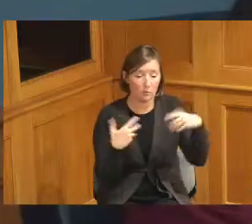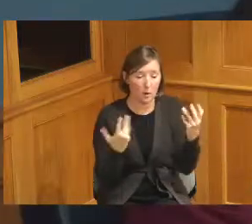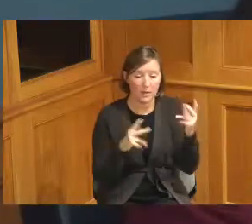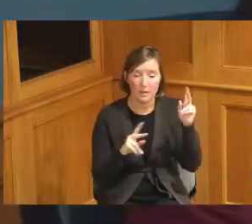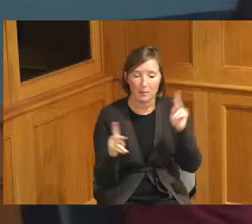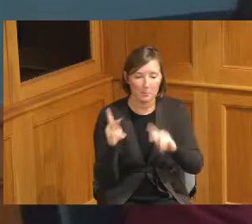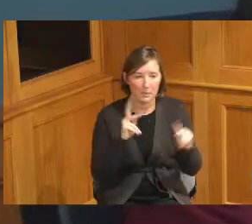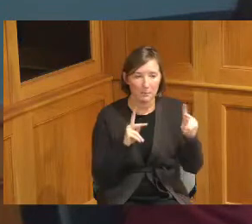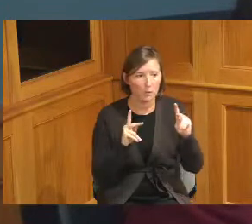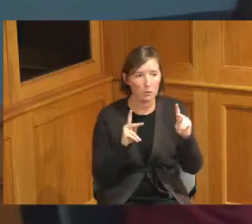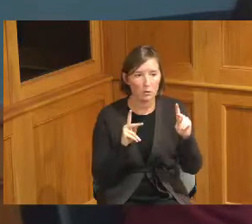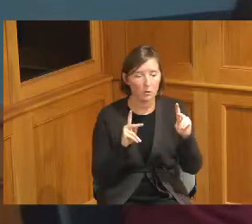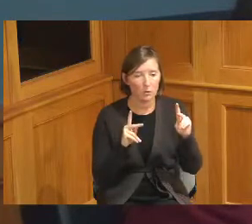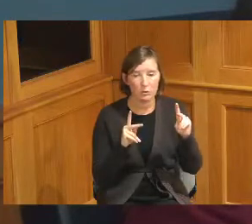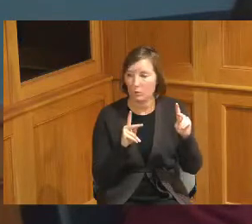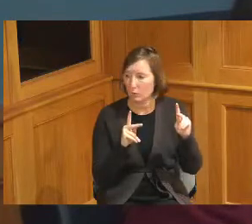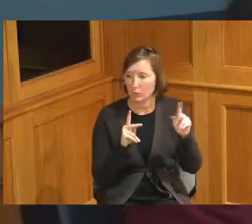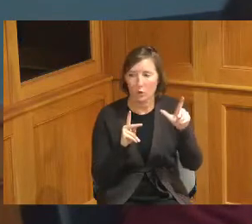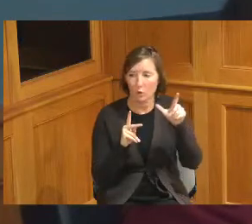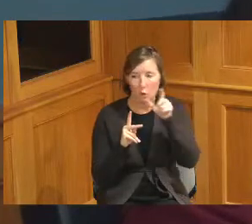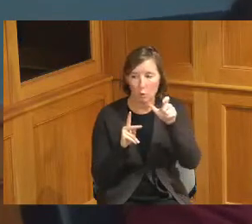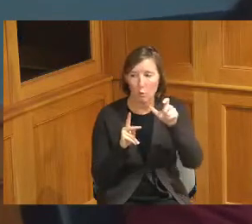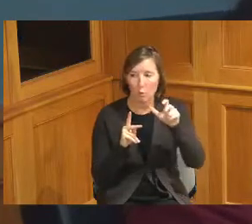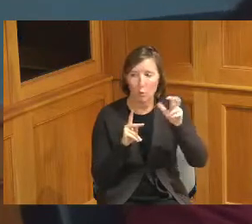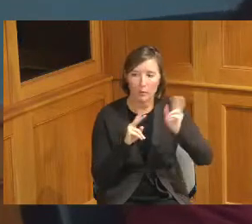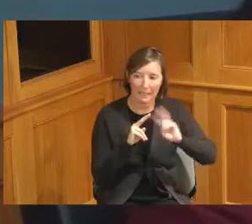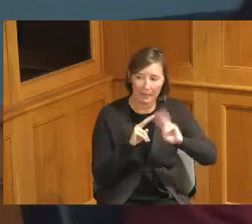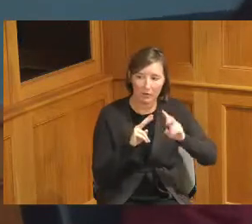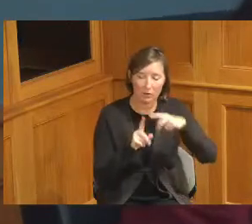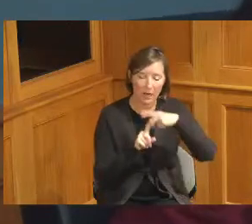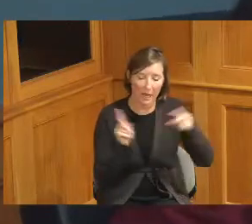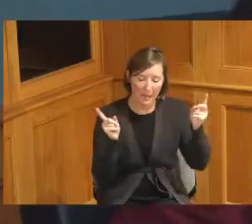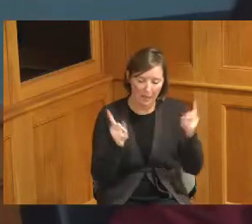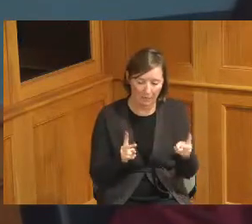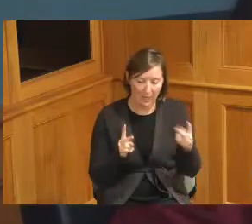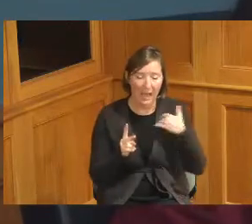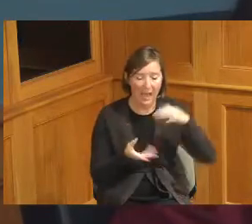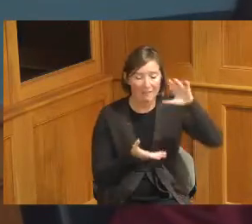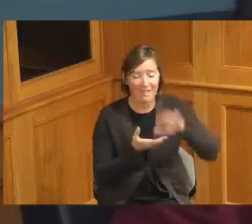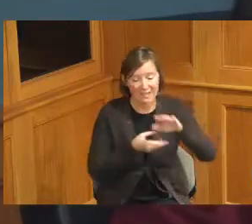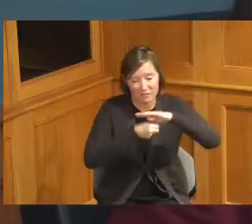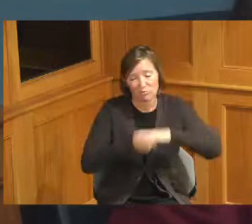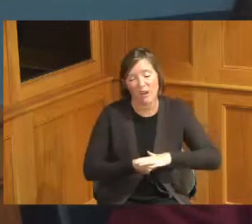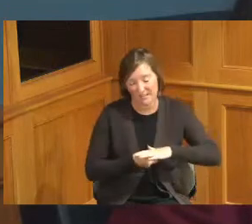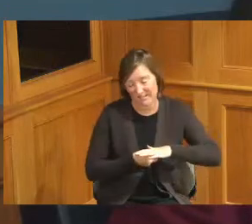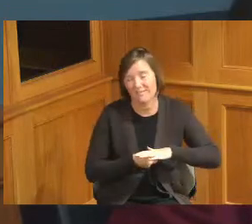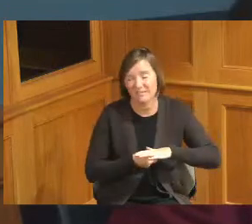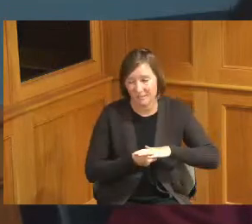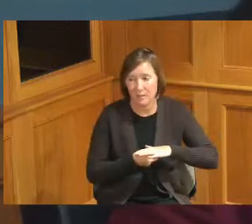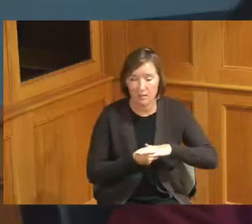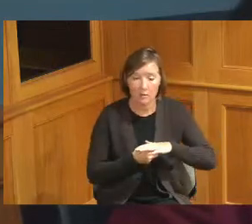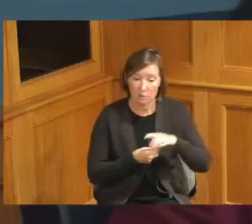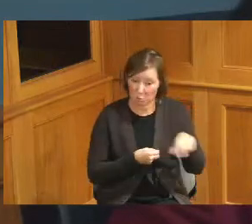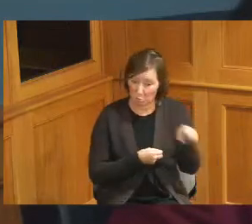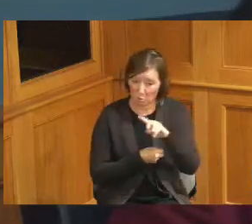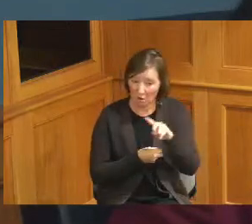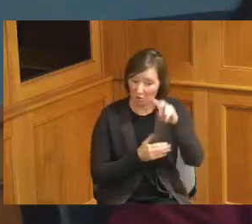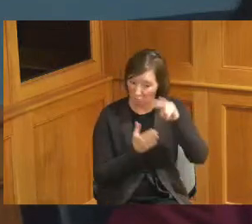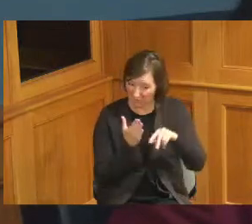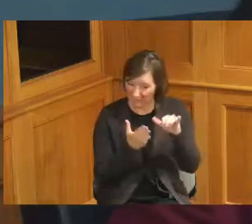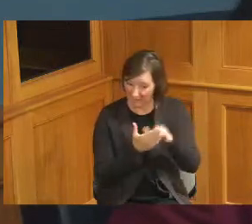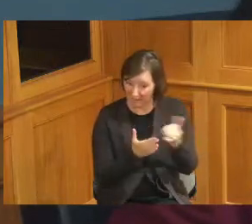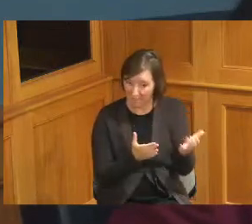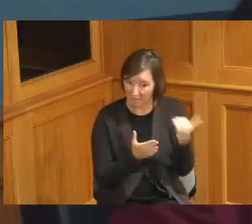them are happier, less stressed, and more productive. So I don't know if you guys look at that or read the